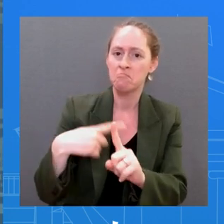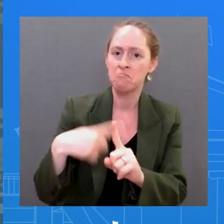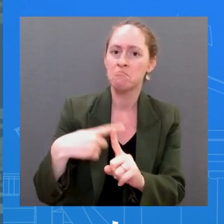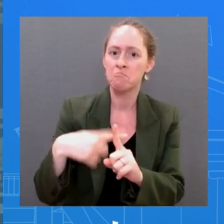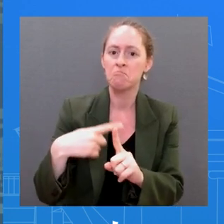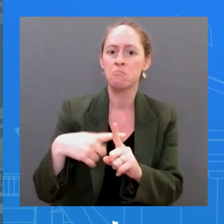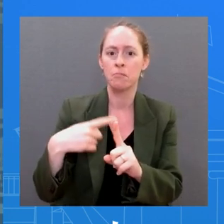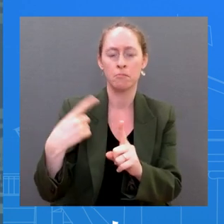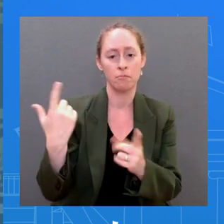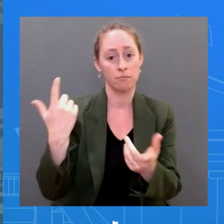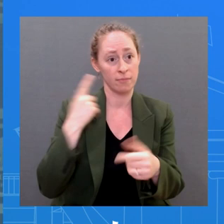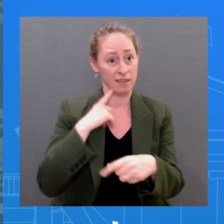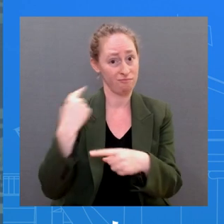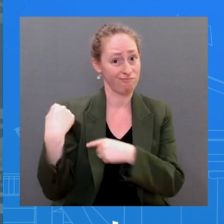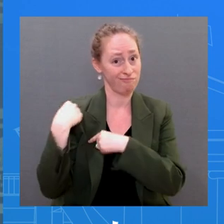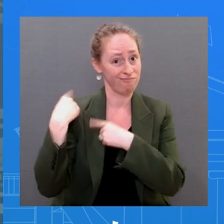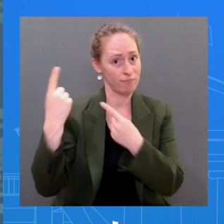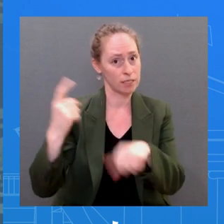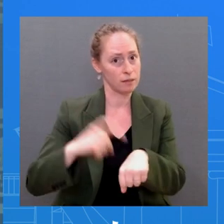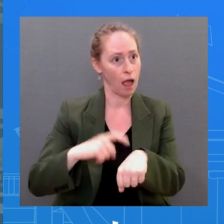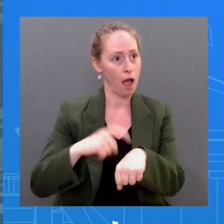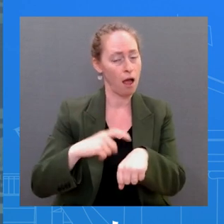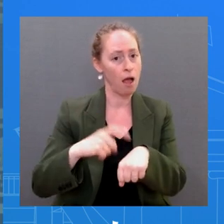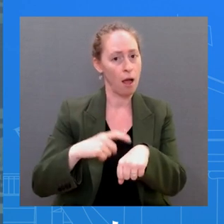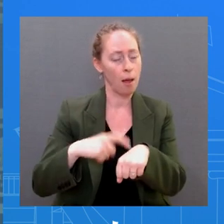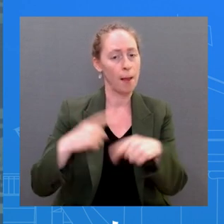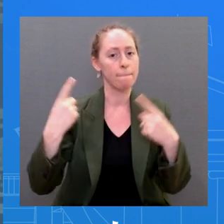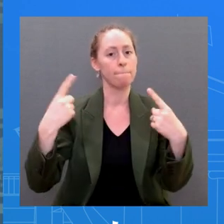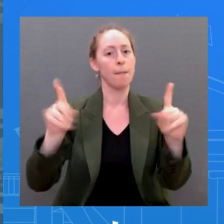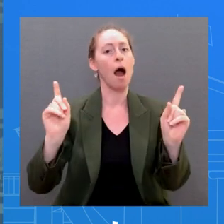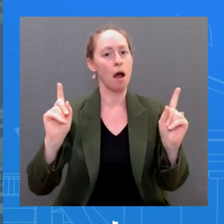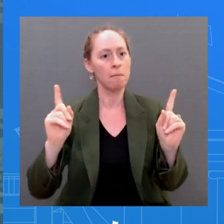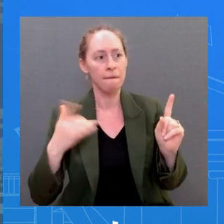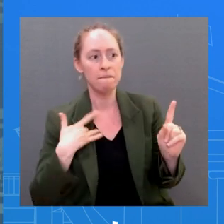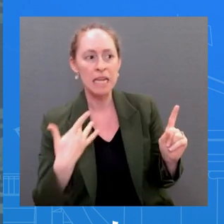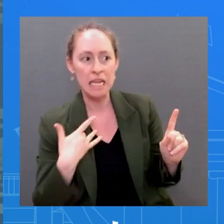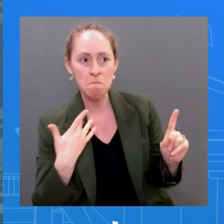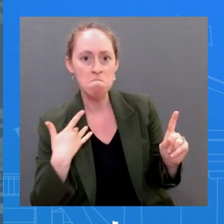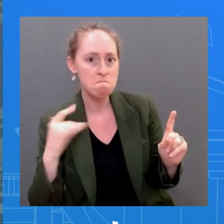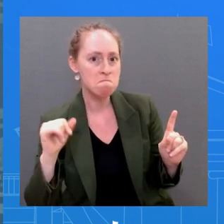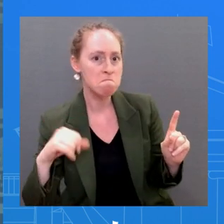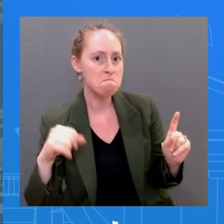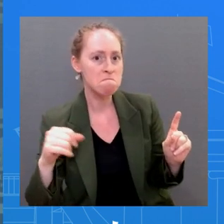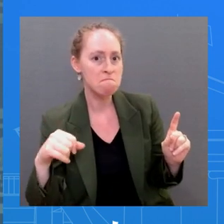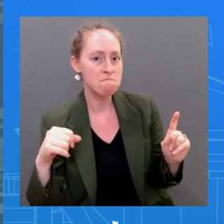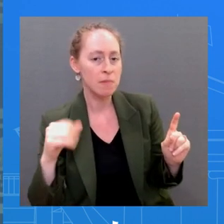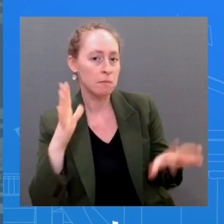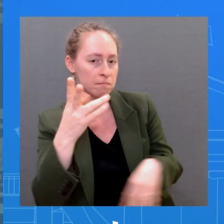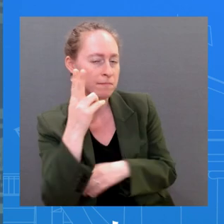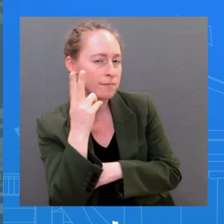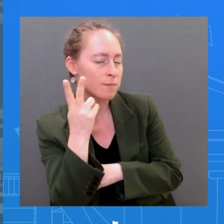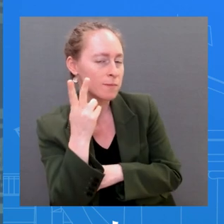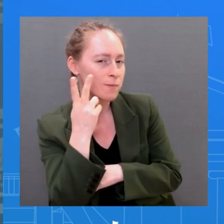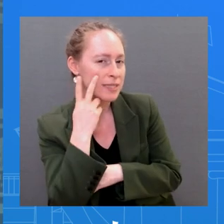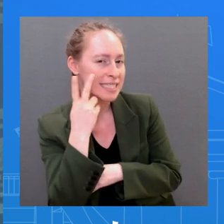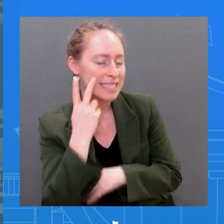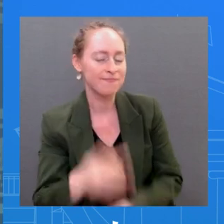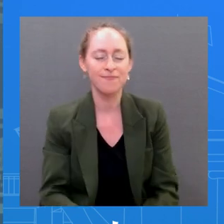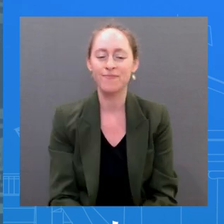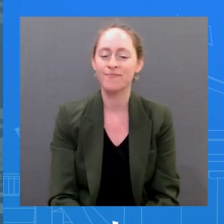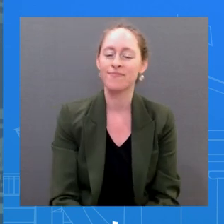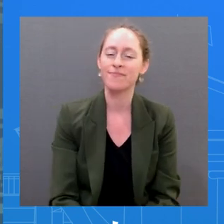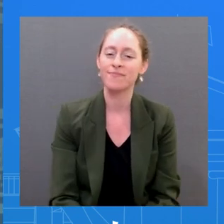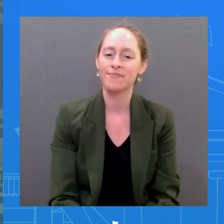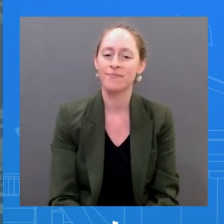He came in, as you know, and gave an update to the president. So we're going to see how this conversation continues to go. Thank